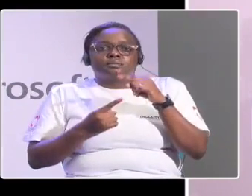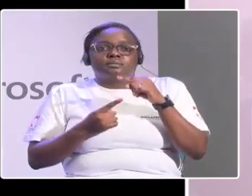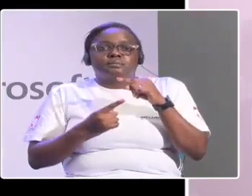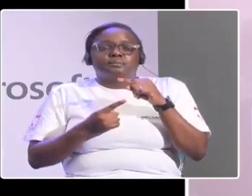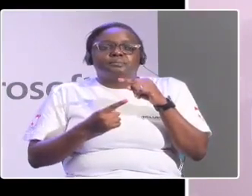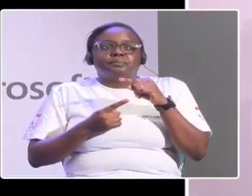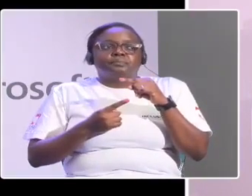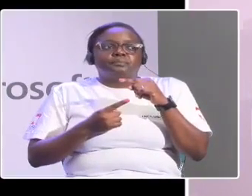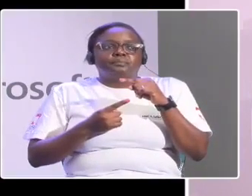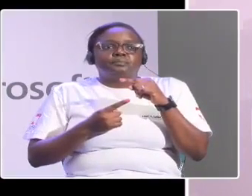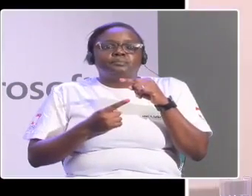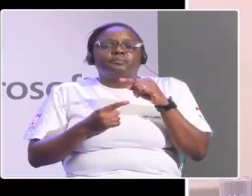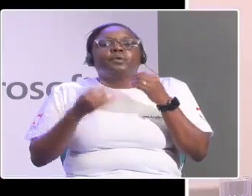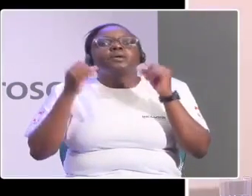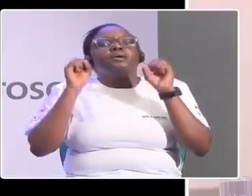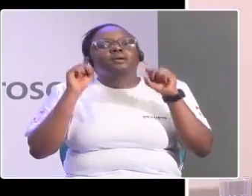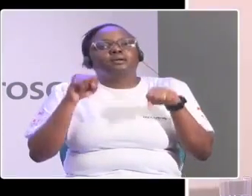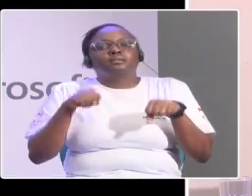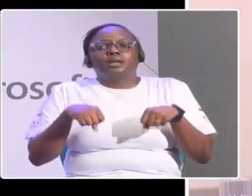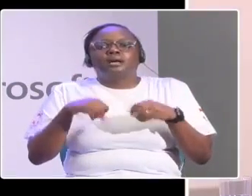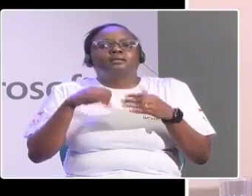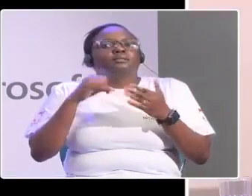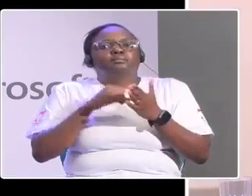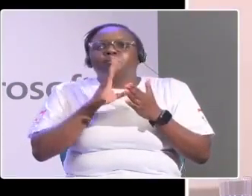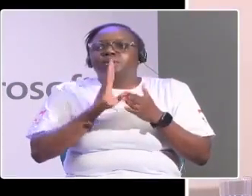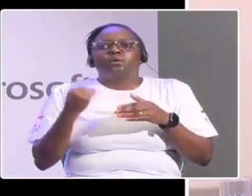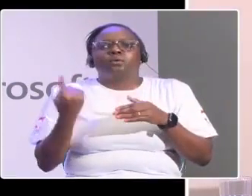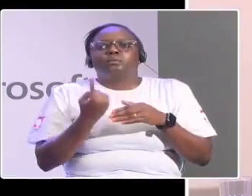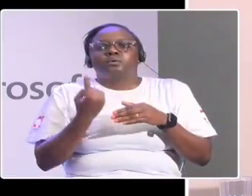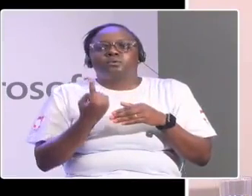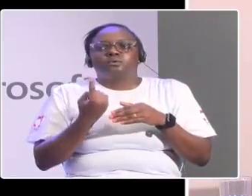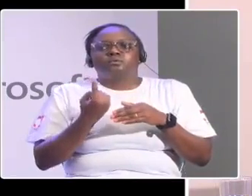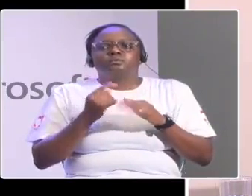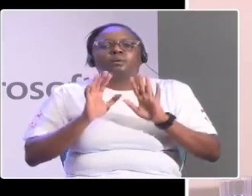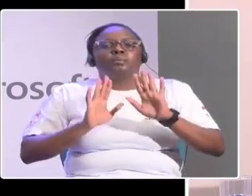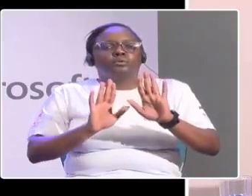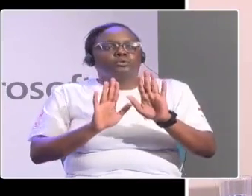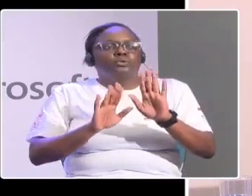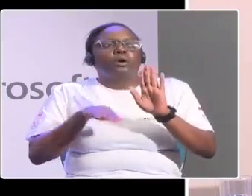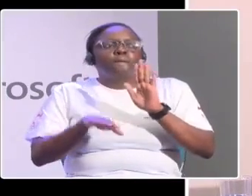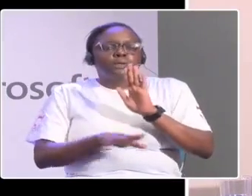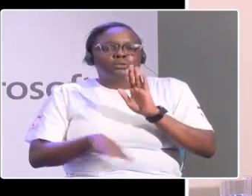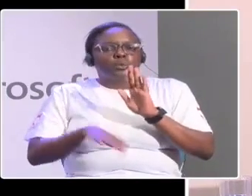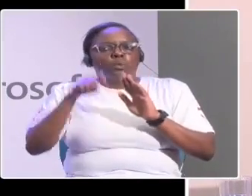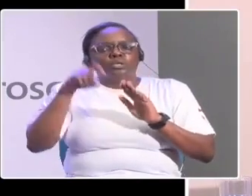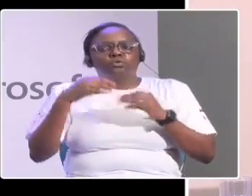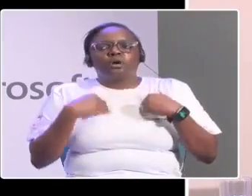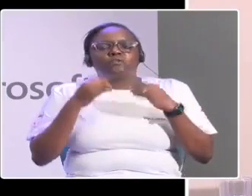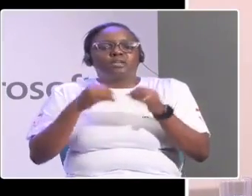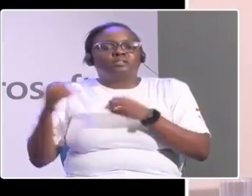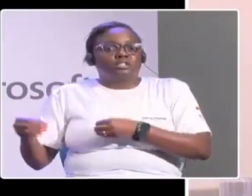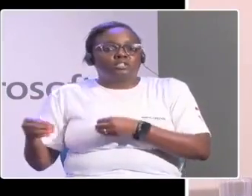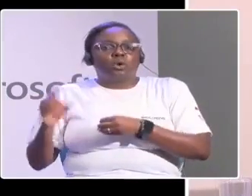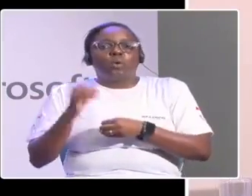that it can't only be bottoms up. We can't only push bottoms up. We have to have a strategy where we also